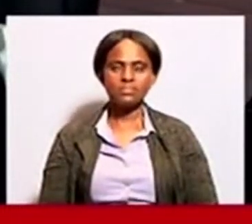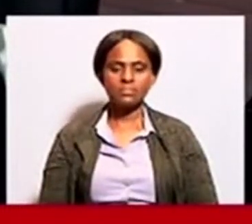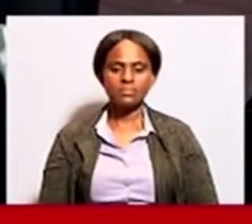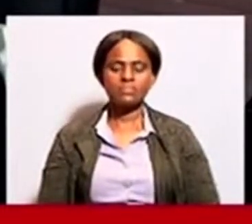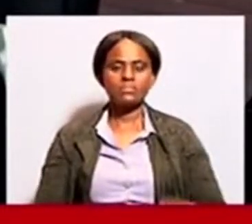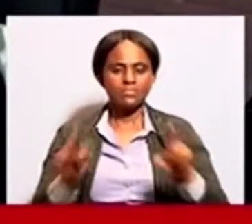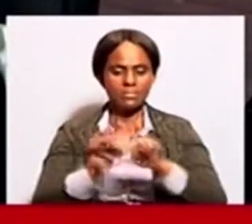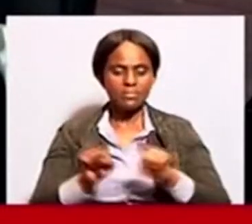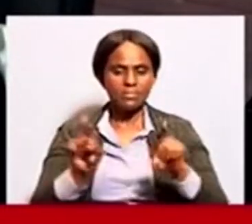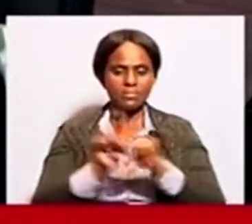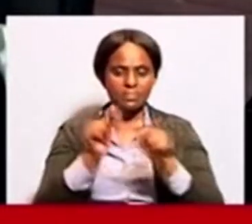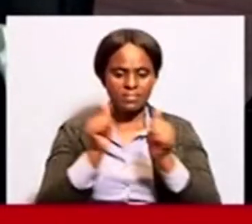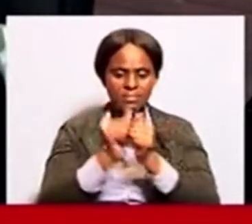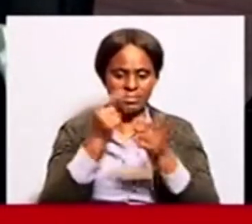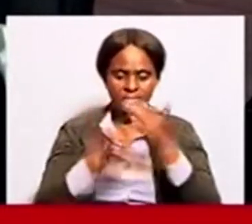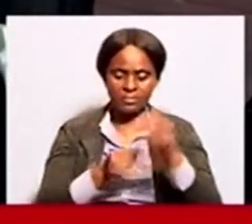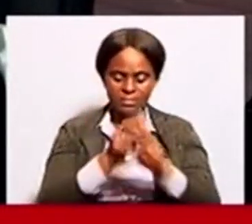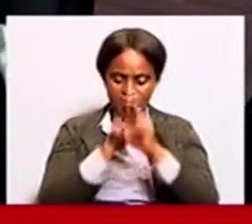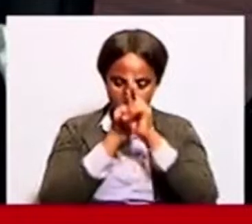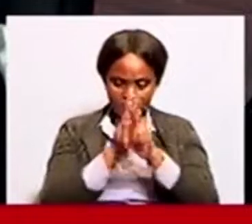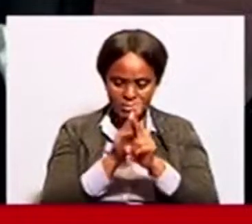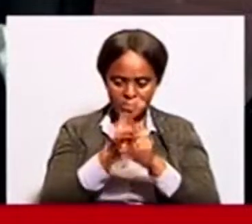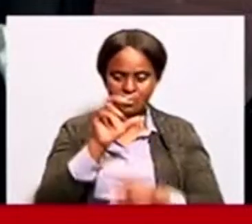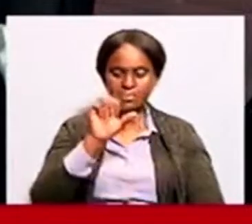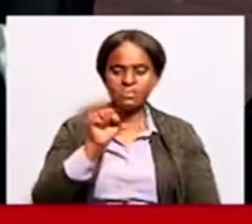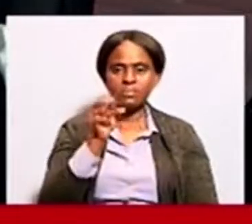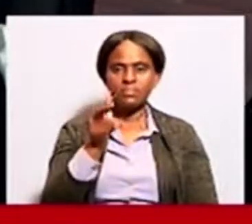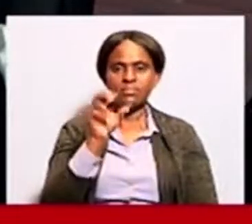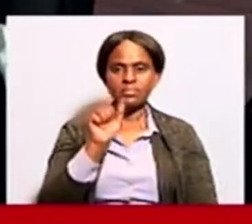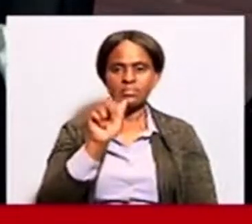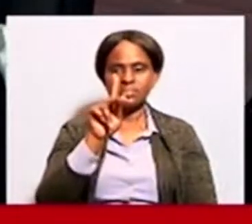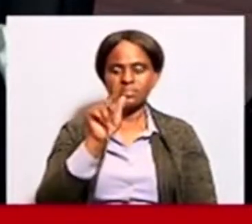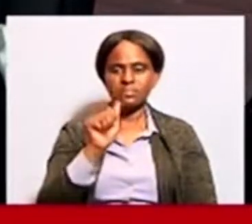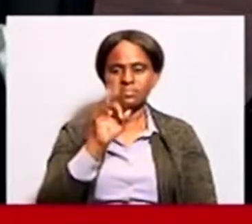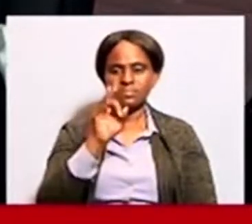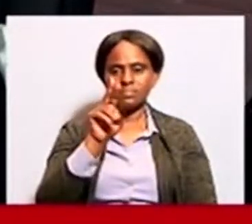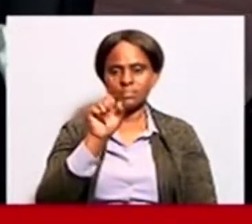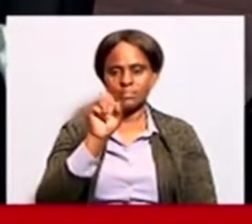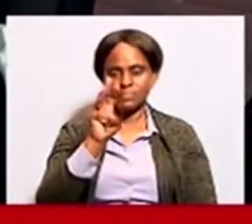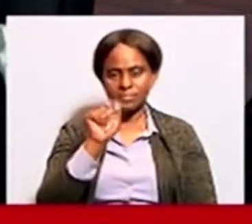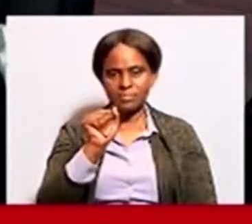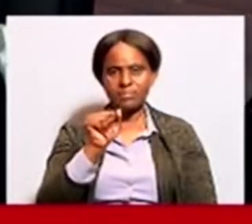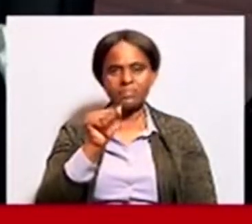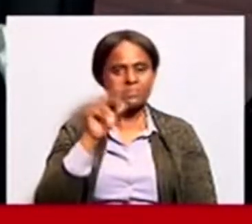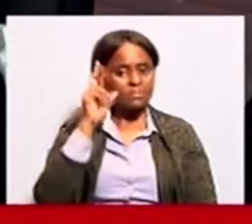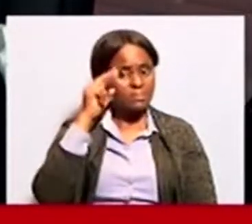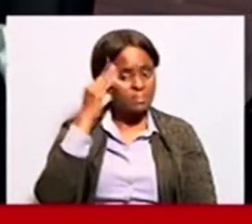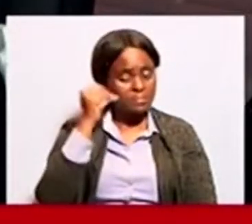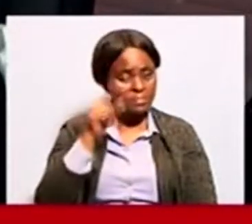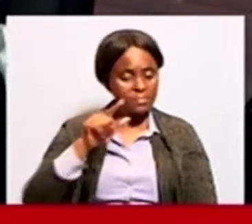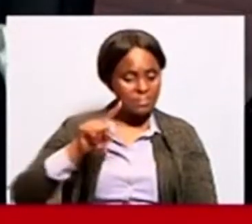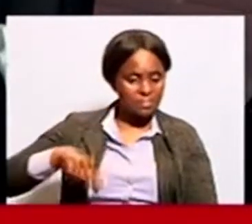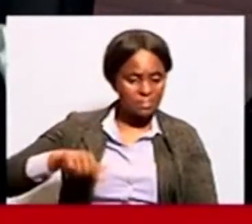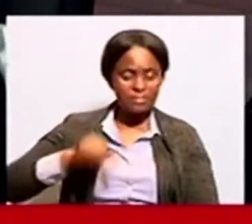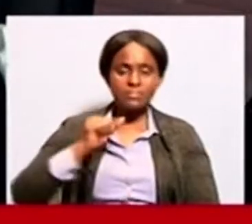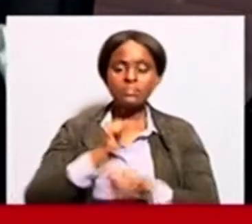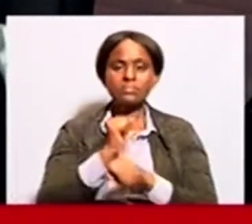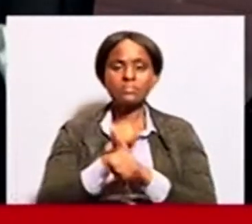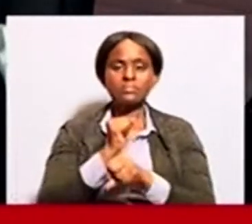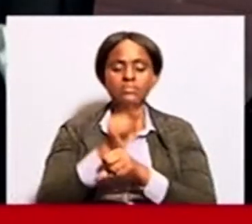similar to what Boshaka Fushwa asked. The main reason for the delay of the works is due to